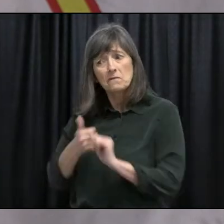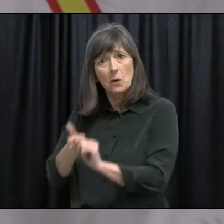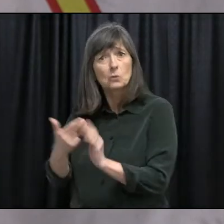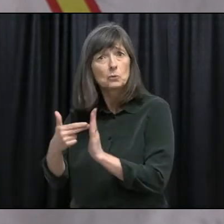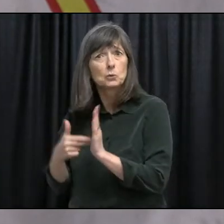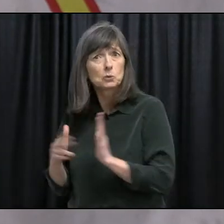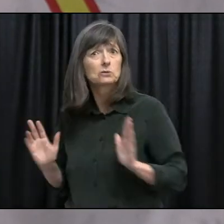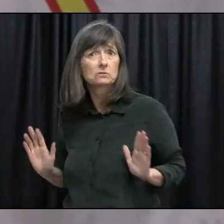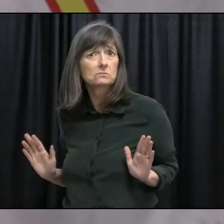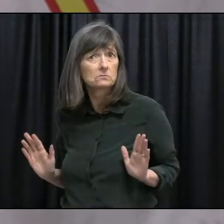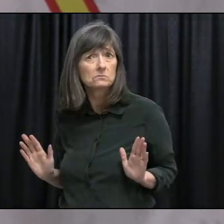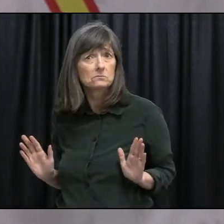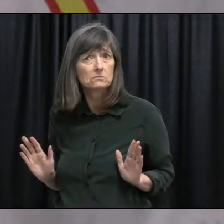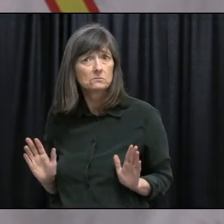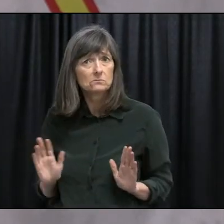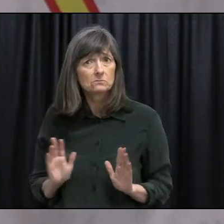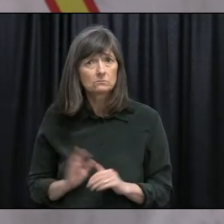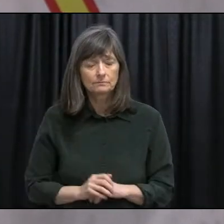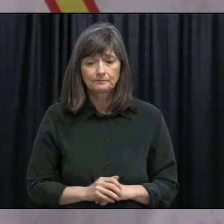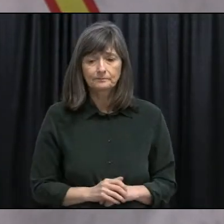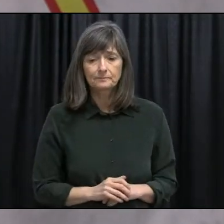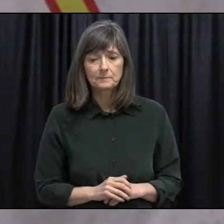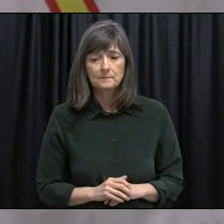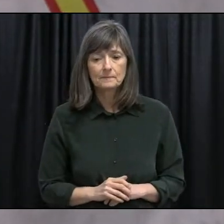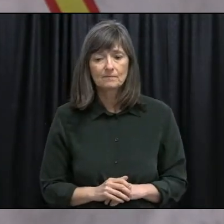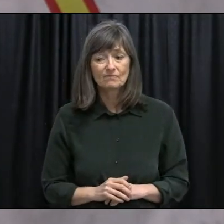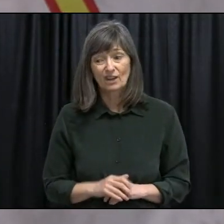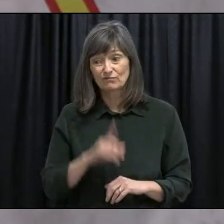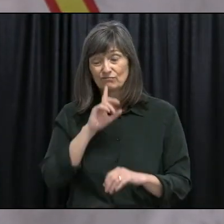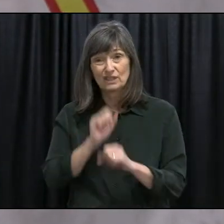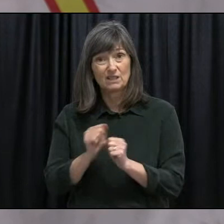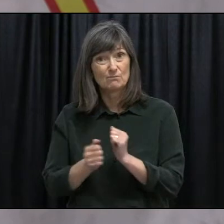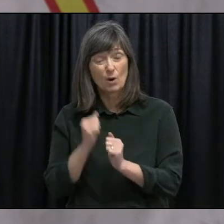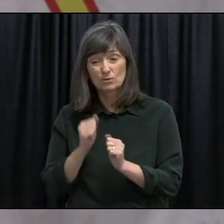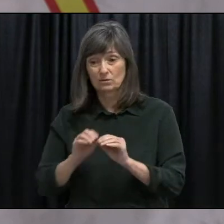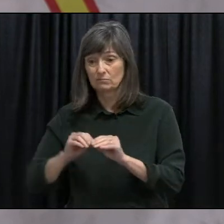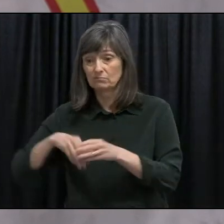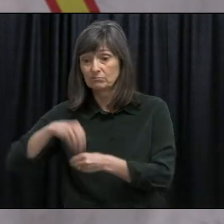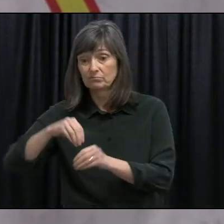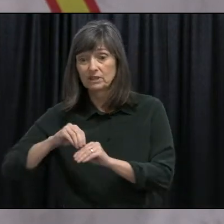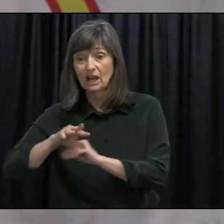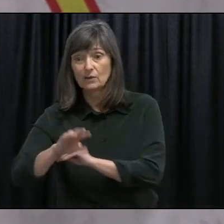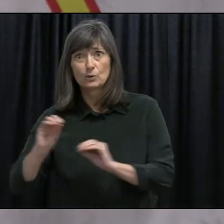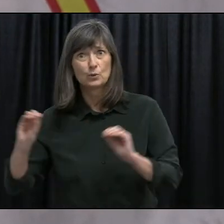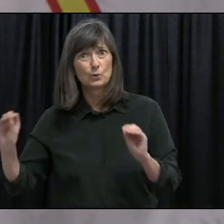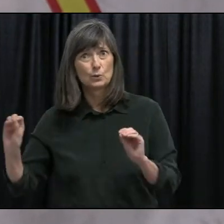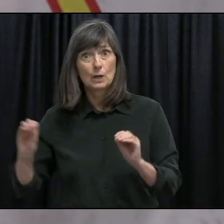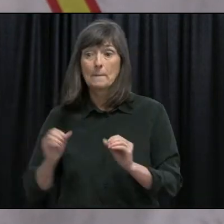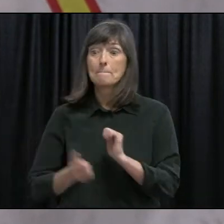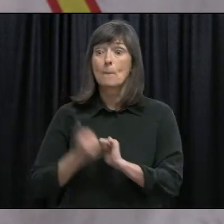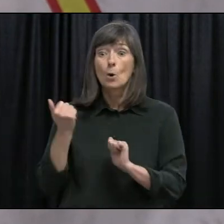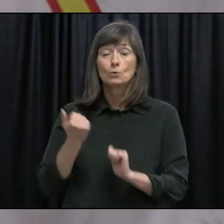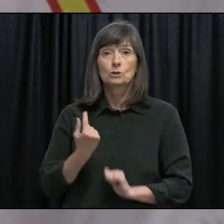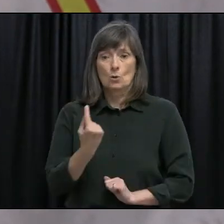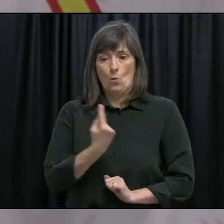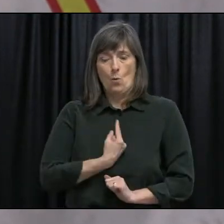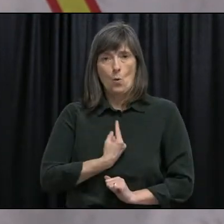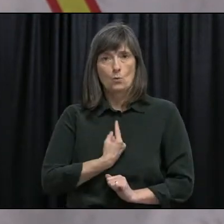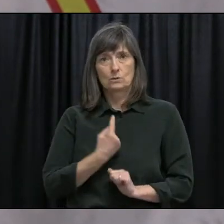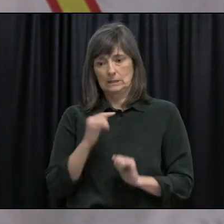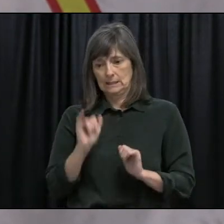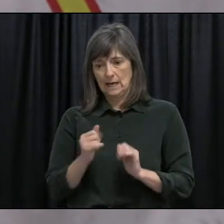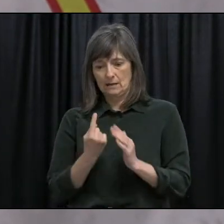those very small clusters. Often we're not seeing spread at all. The people don't have any contacts, and they're actually following the rules quite closely.